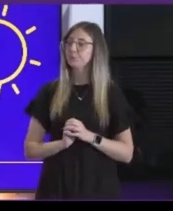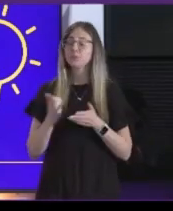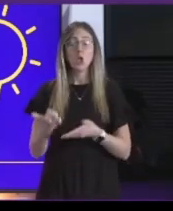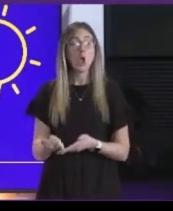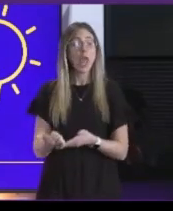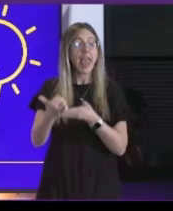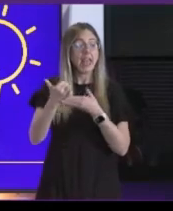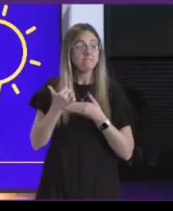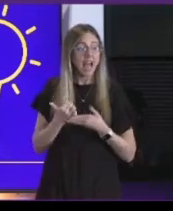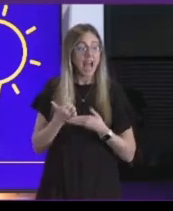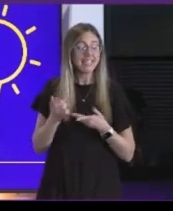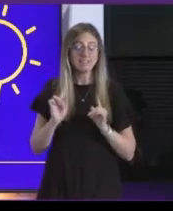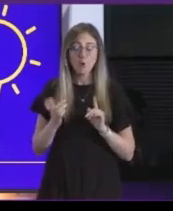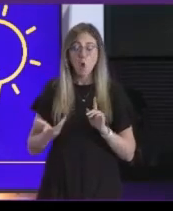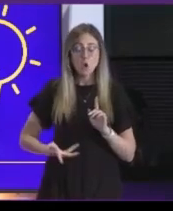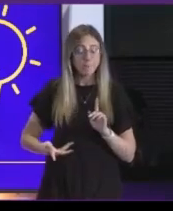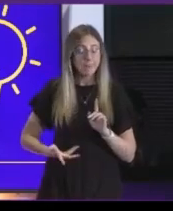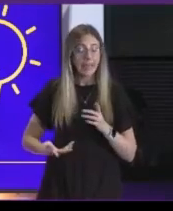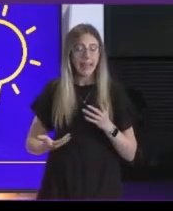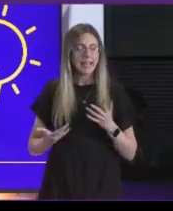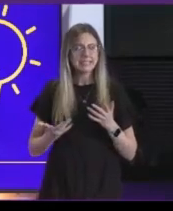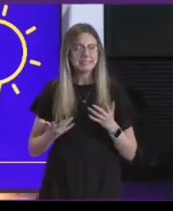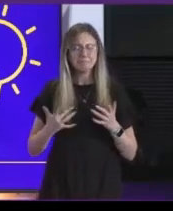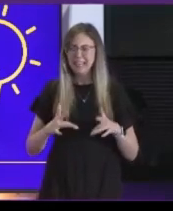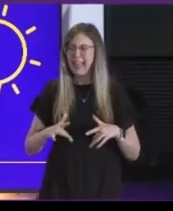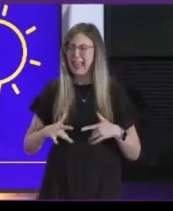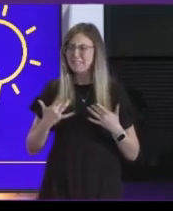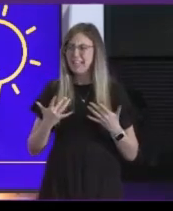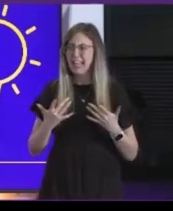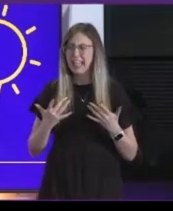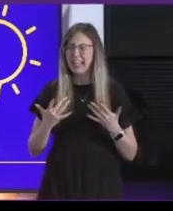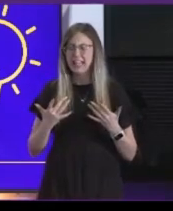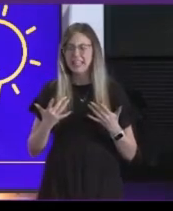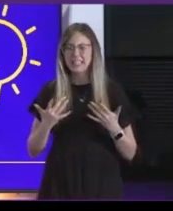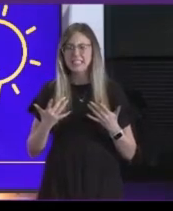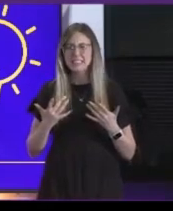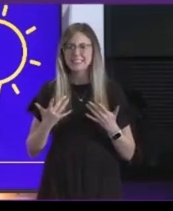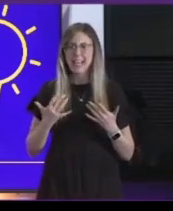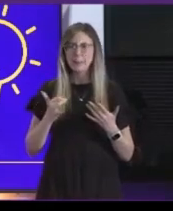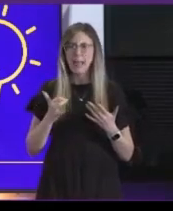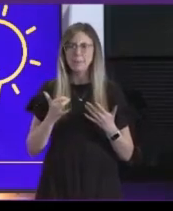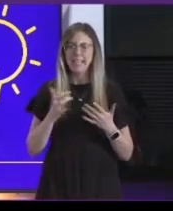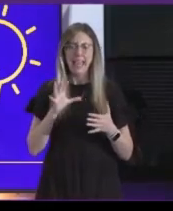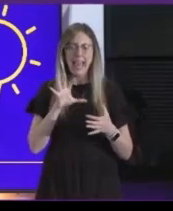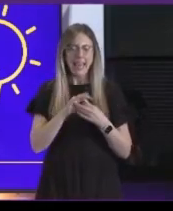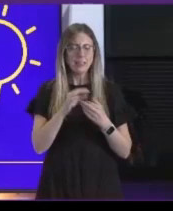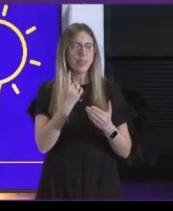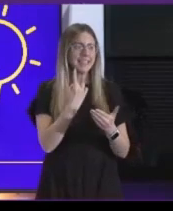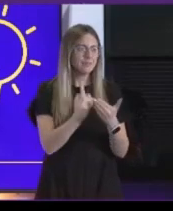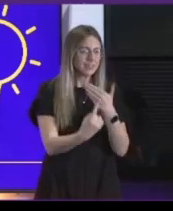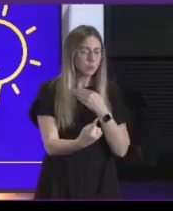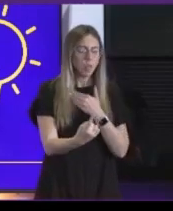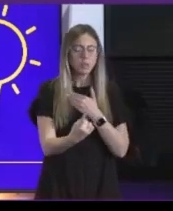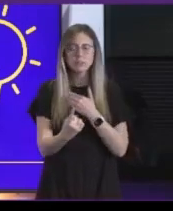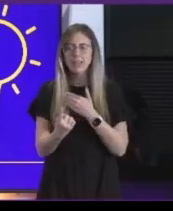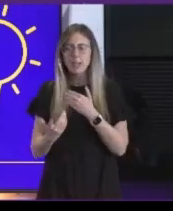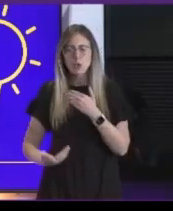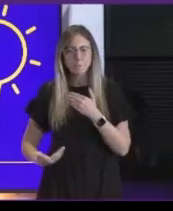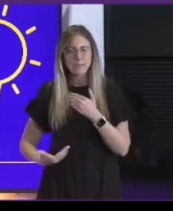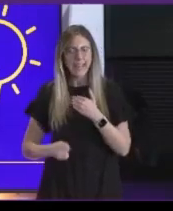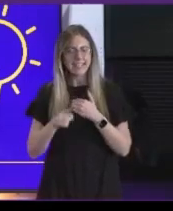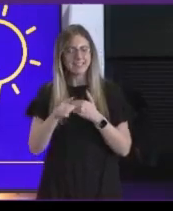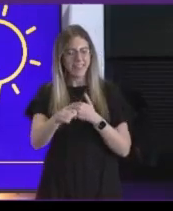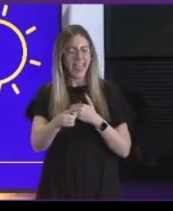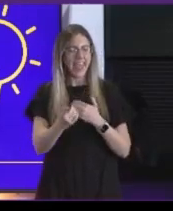advice to companies, or it seems to kind of come down to individuals and individual companies to fill that